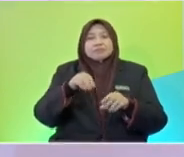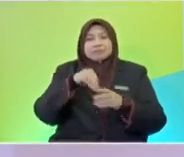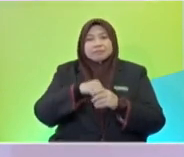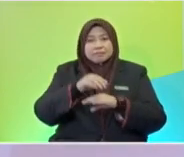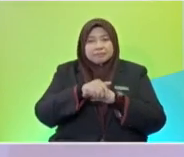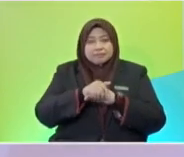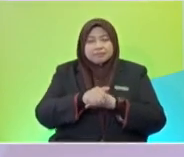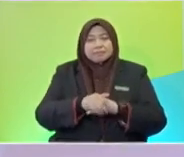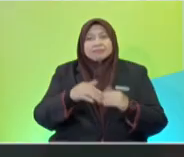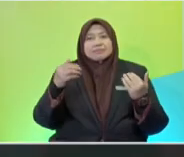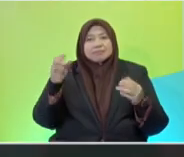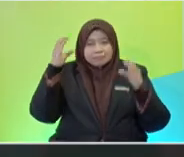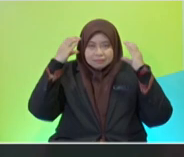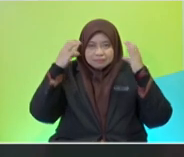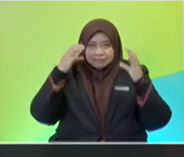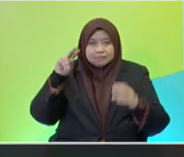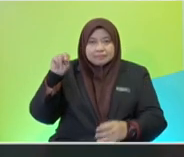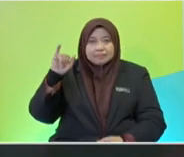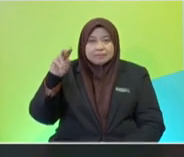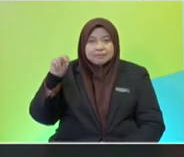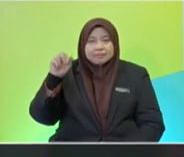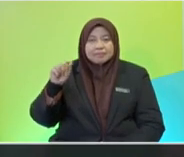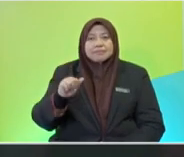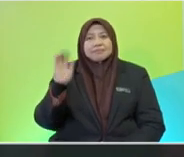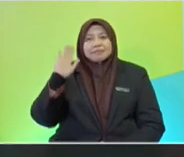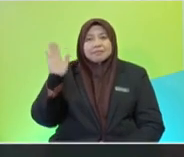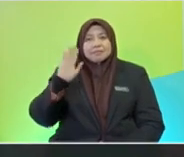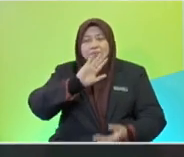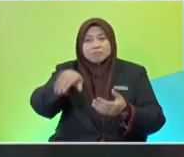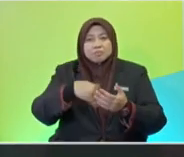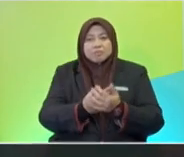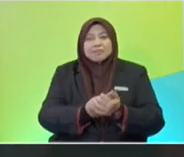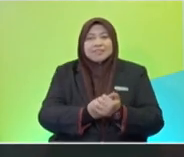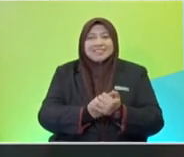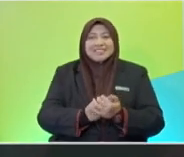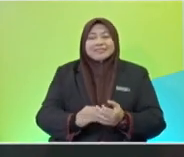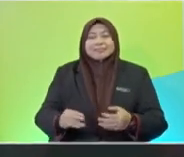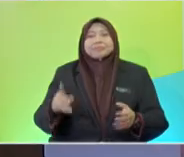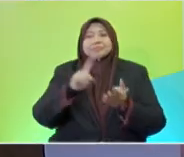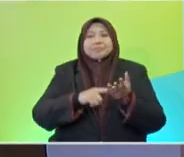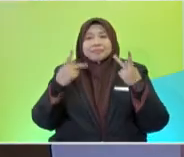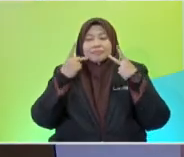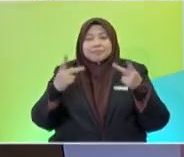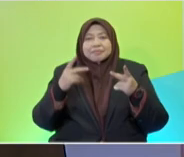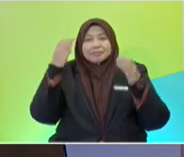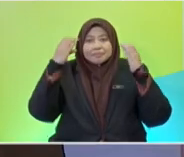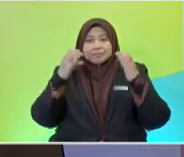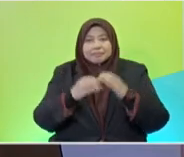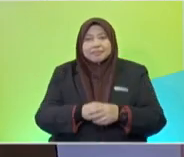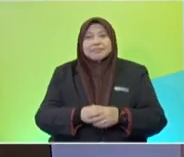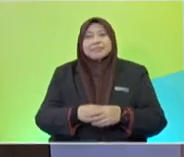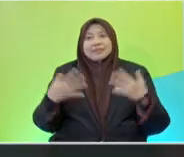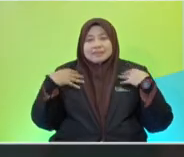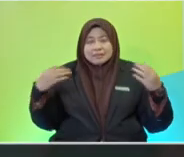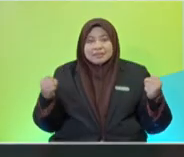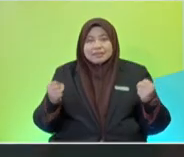Teacher Nina! Hello Sean, hello everyone! Hi, hi Teacher Nina, how are you today? I'm fine, alhamdulillah. Alright,